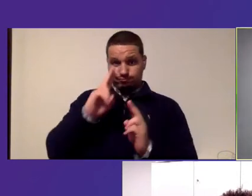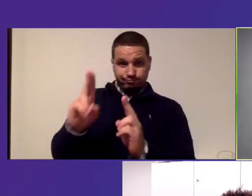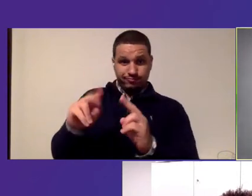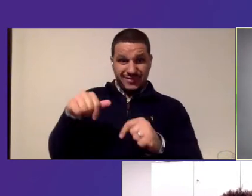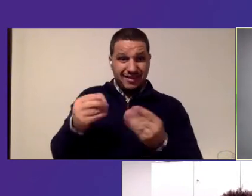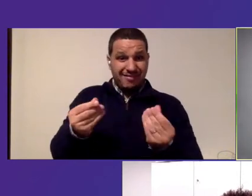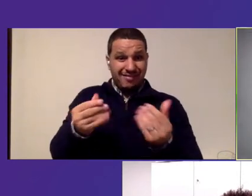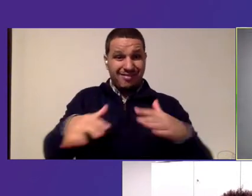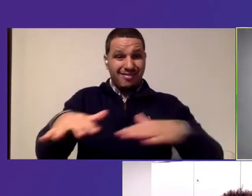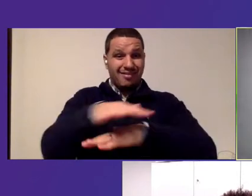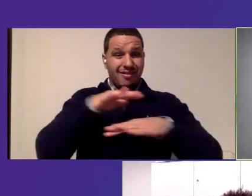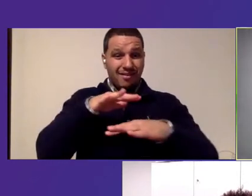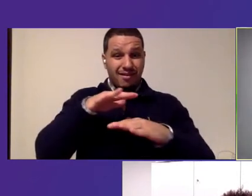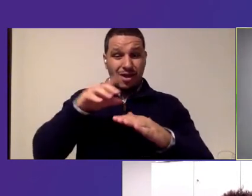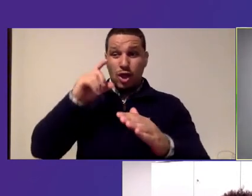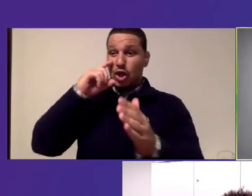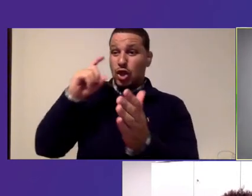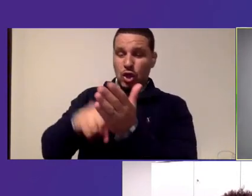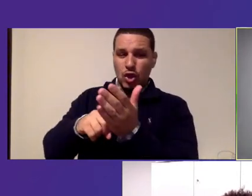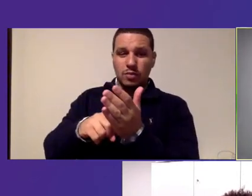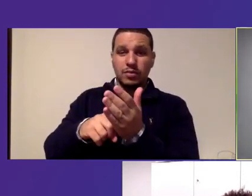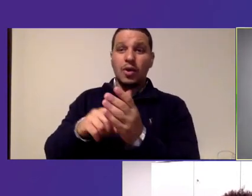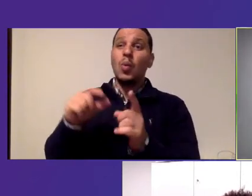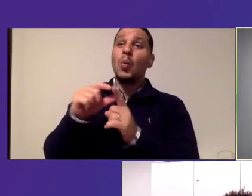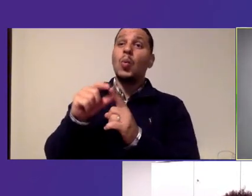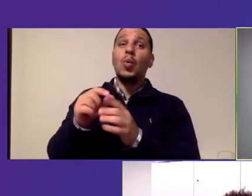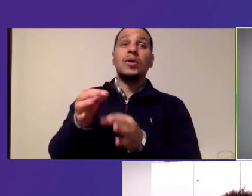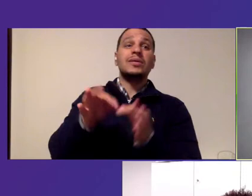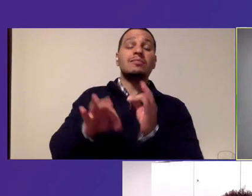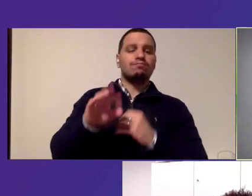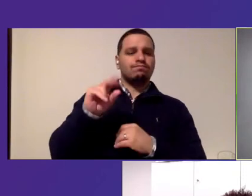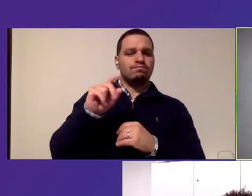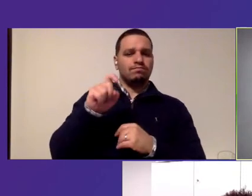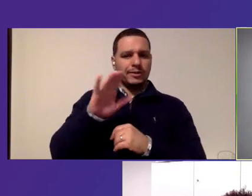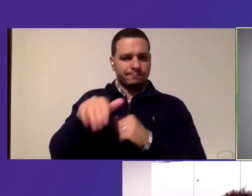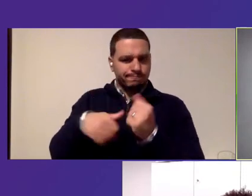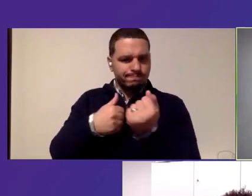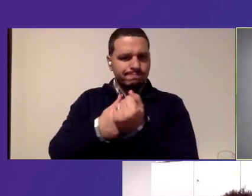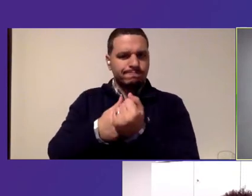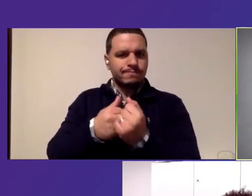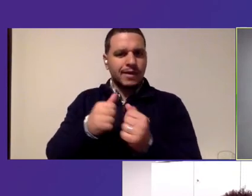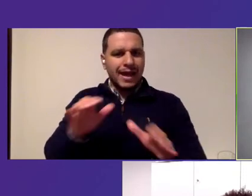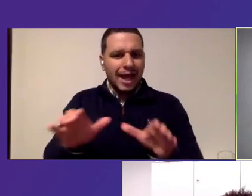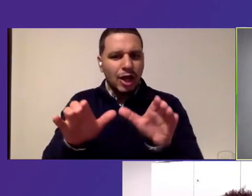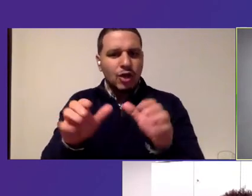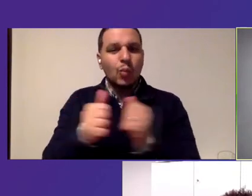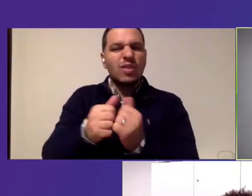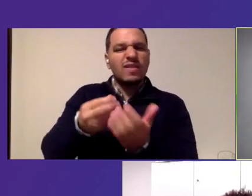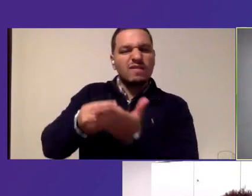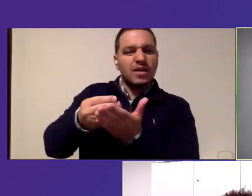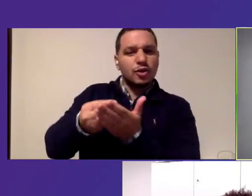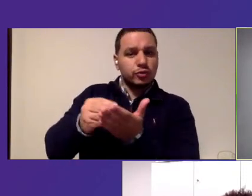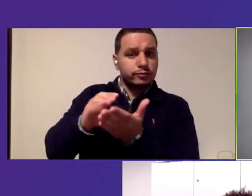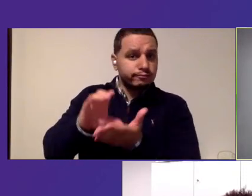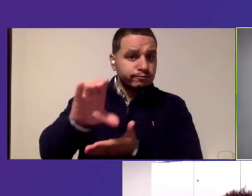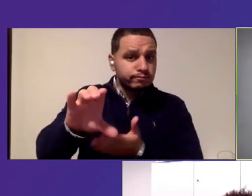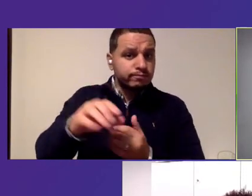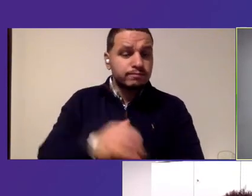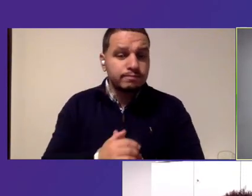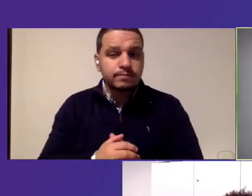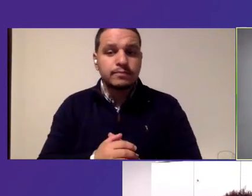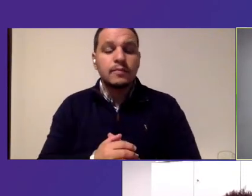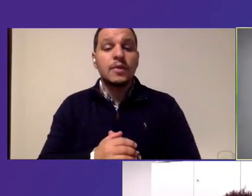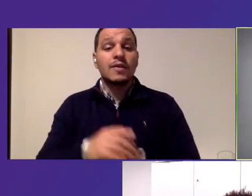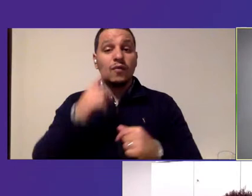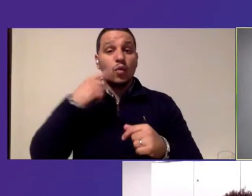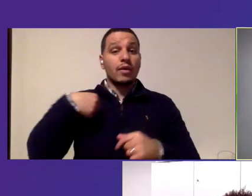acknowledgement is more than words. It must come with actions and with financial contributions. For us at